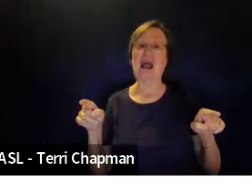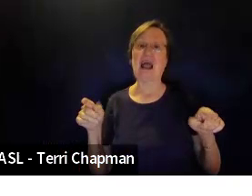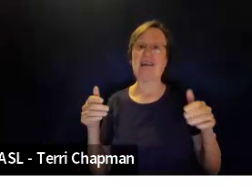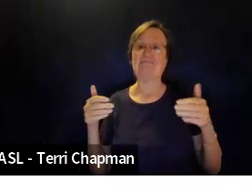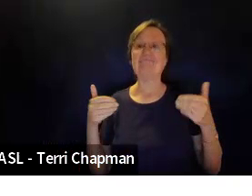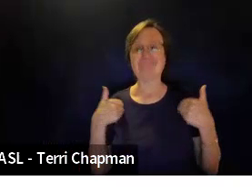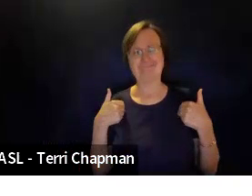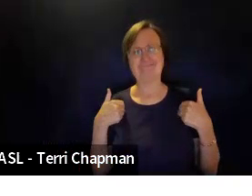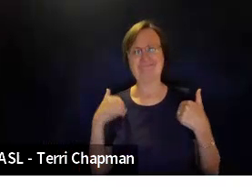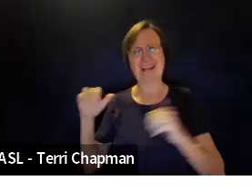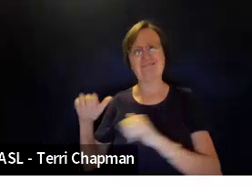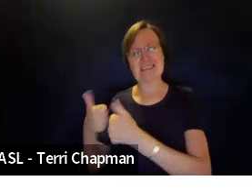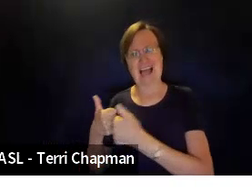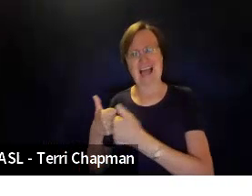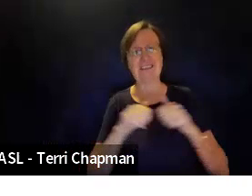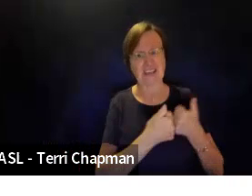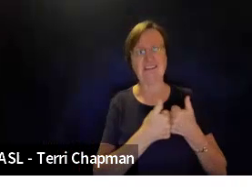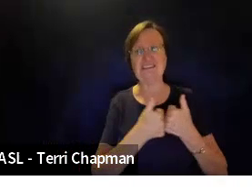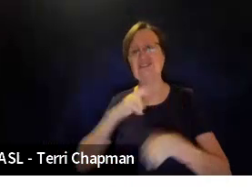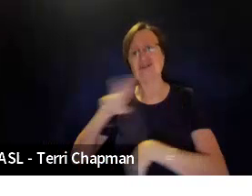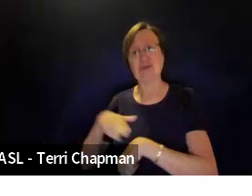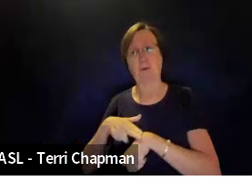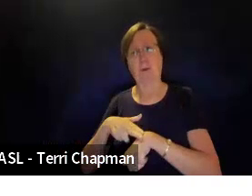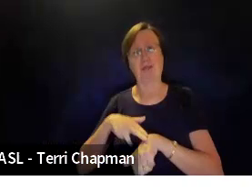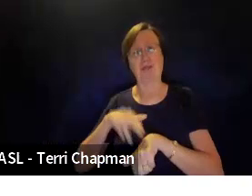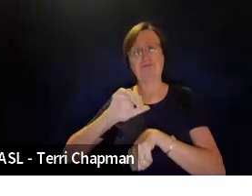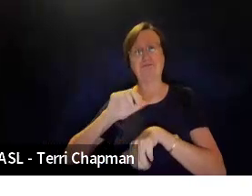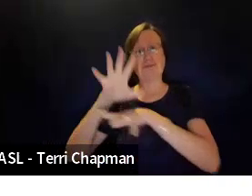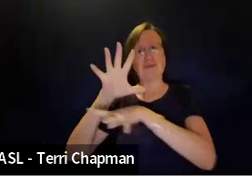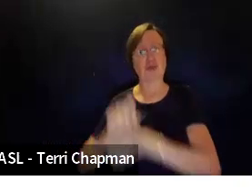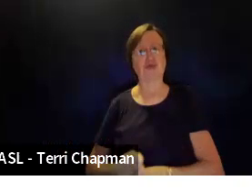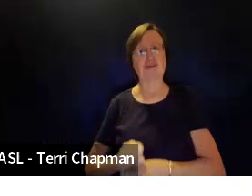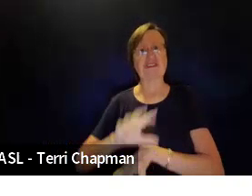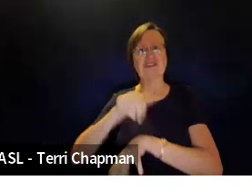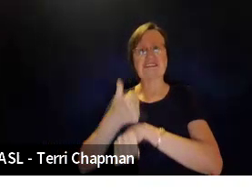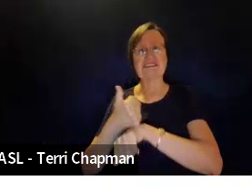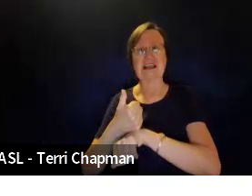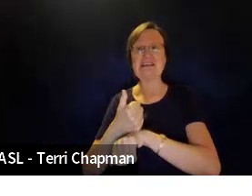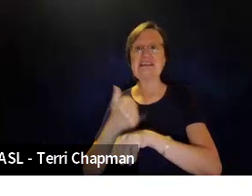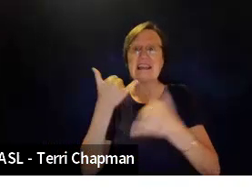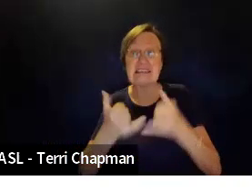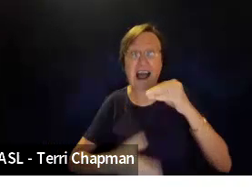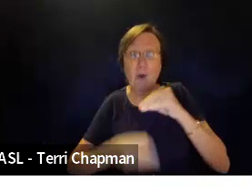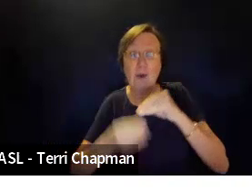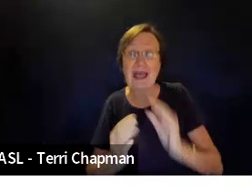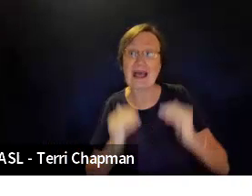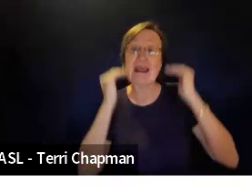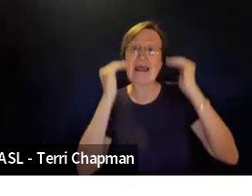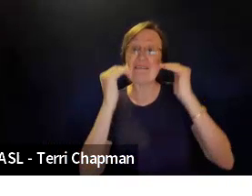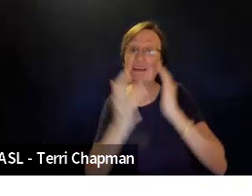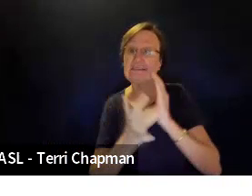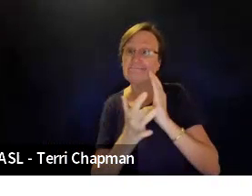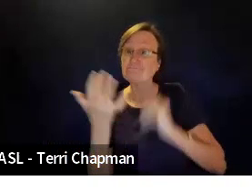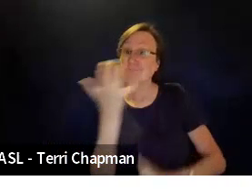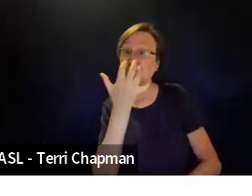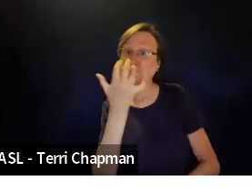challenges even in traditional settings. With the addition of advanced technology, it's critical that the firms understand